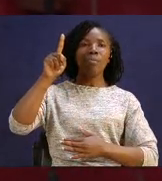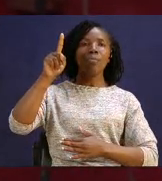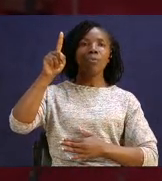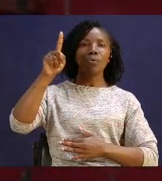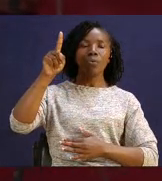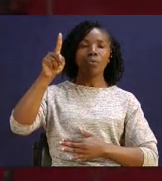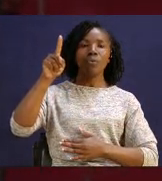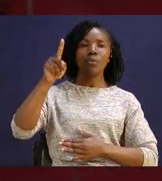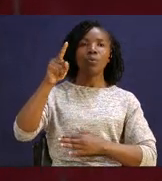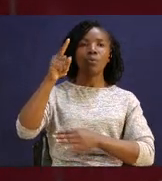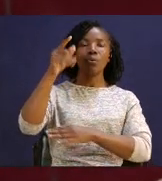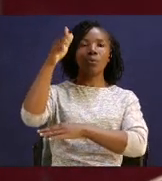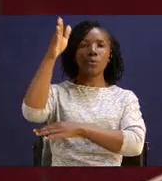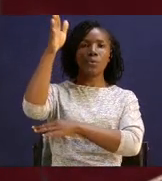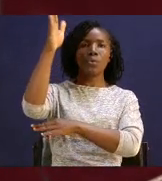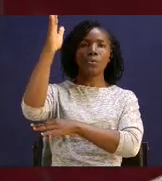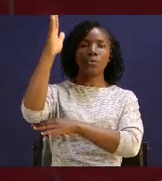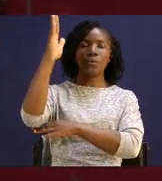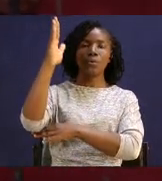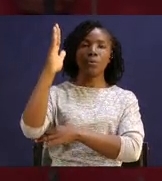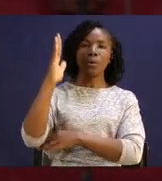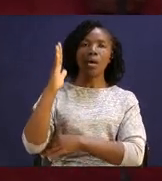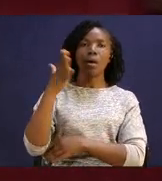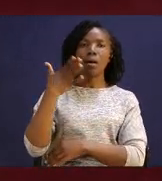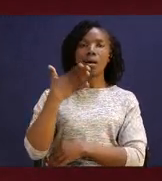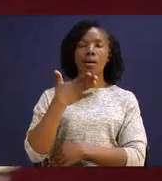Ewe Mungu